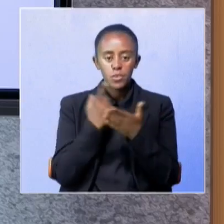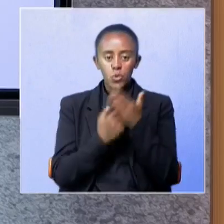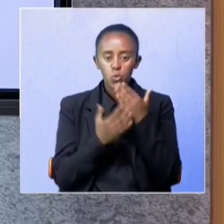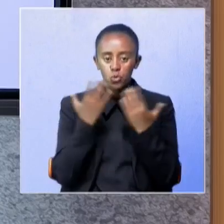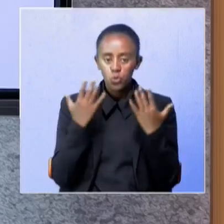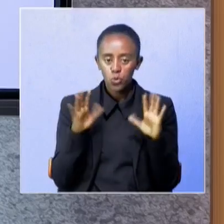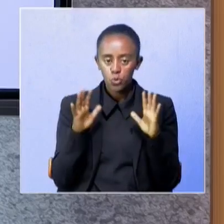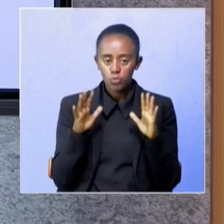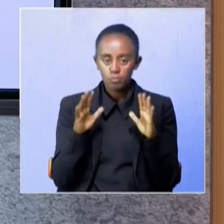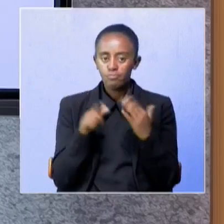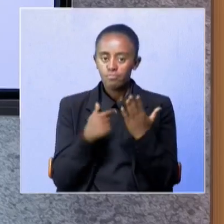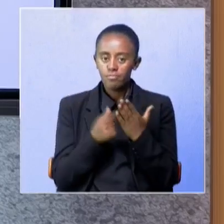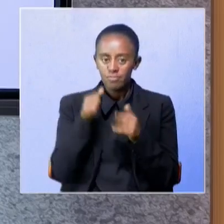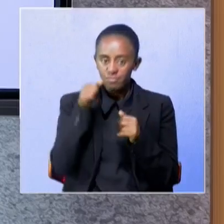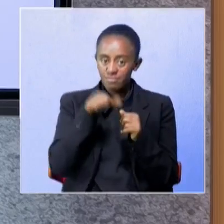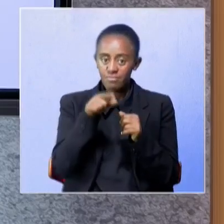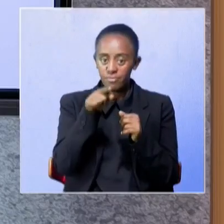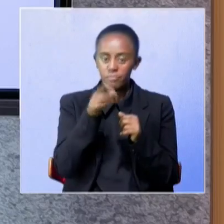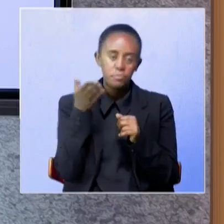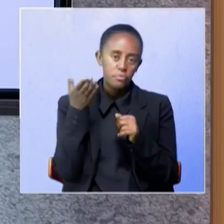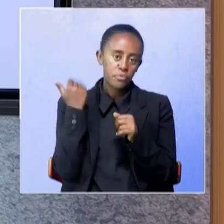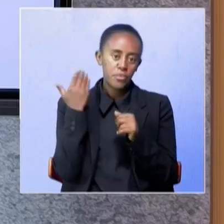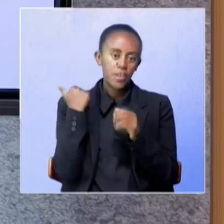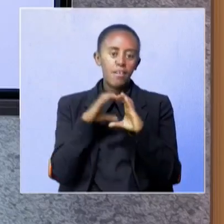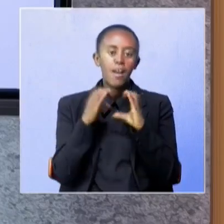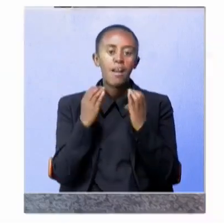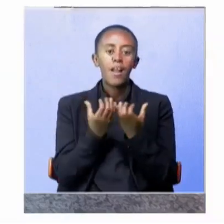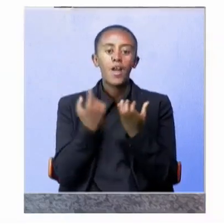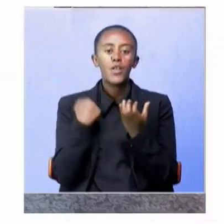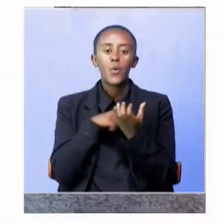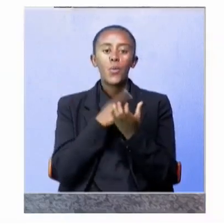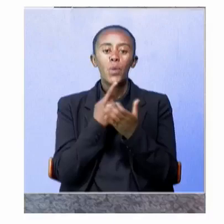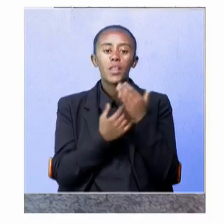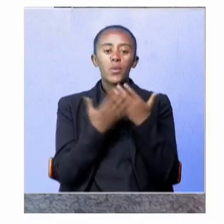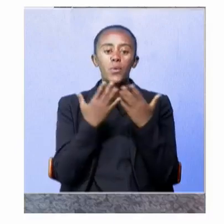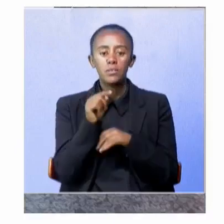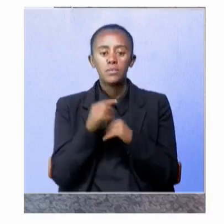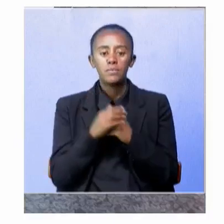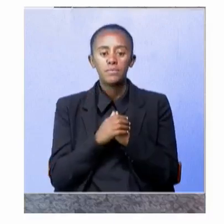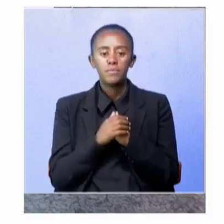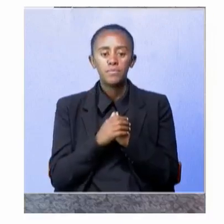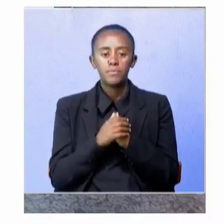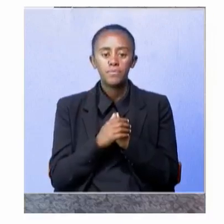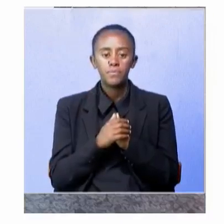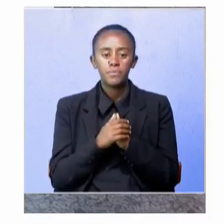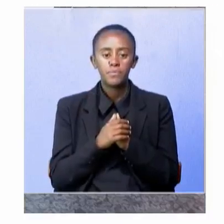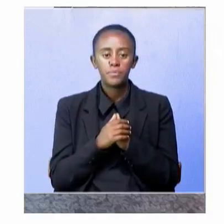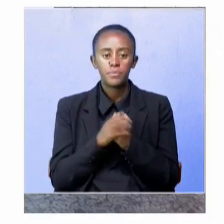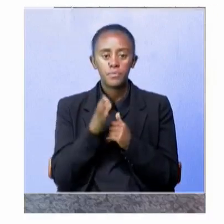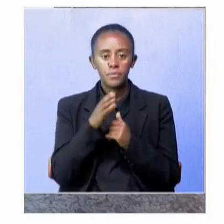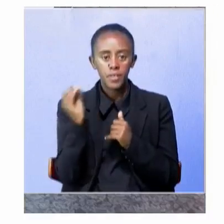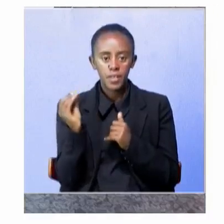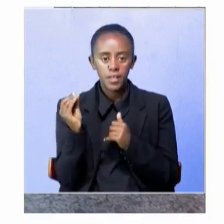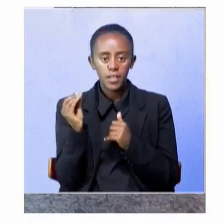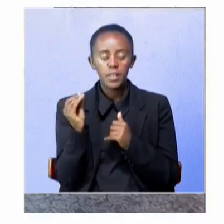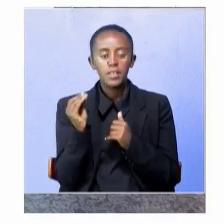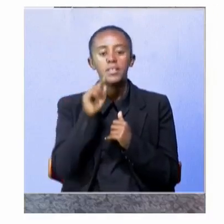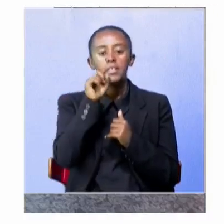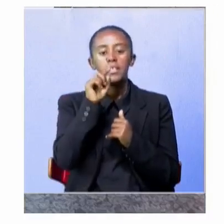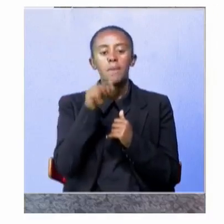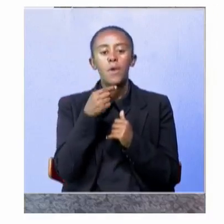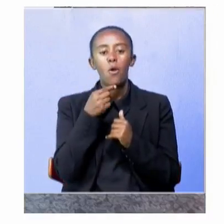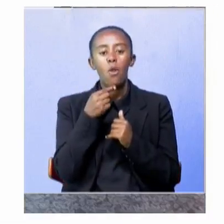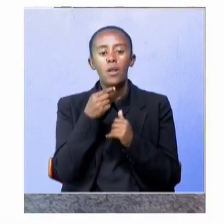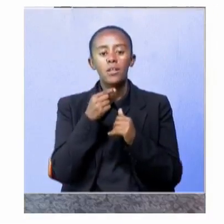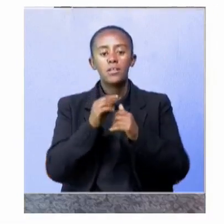about. If you remember, in the earlier class, we talked about colon and semicolon.